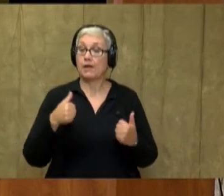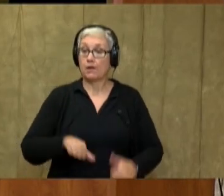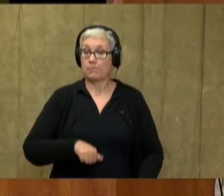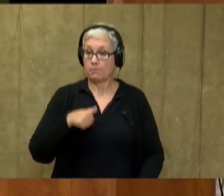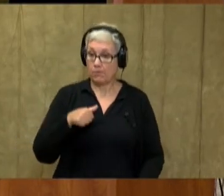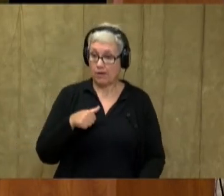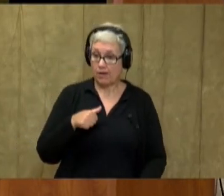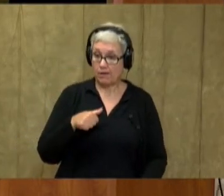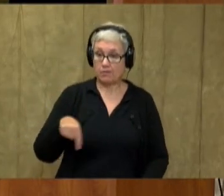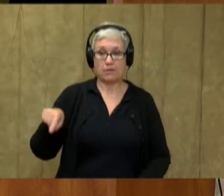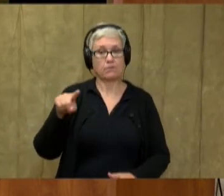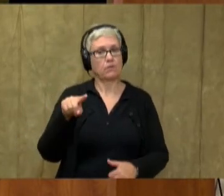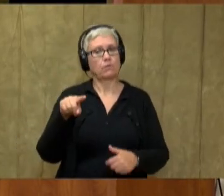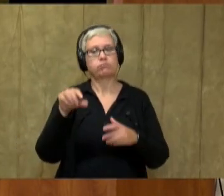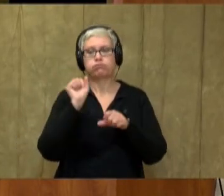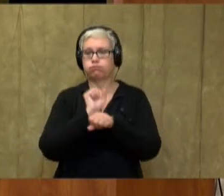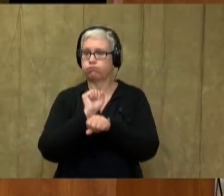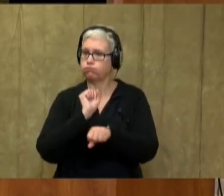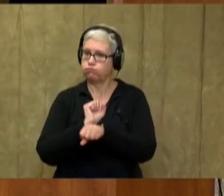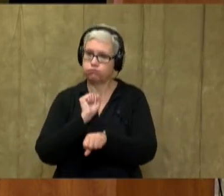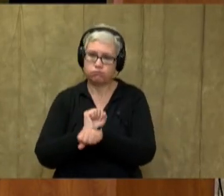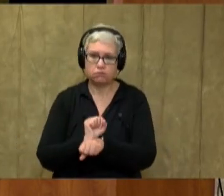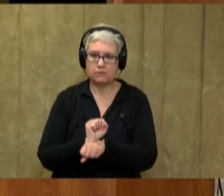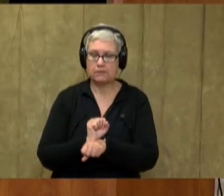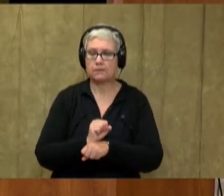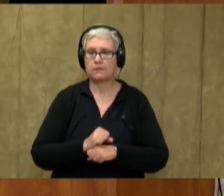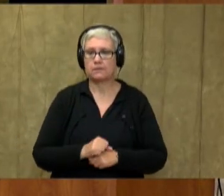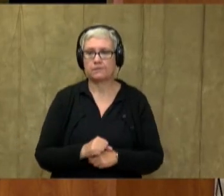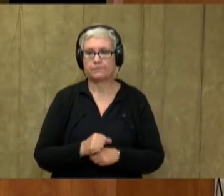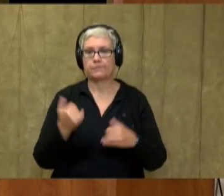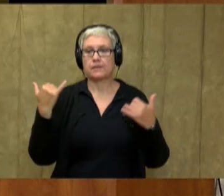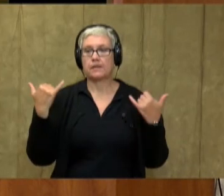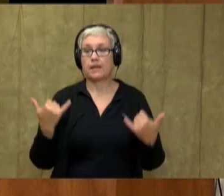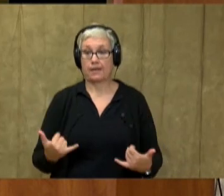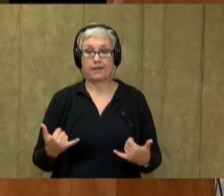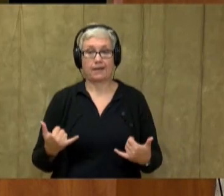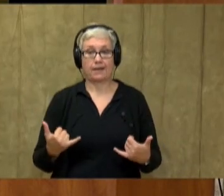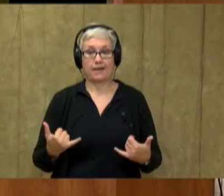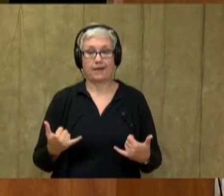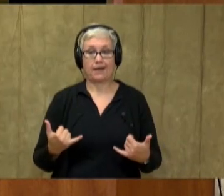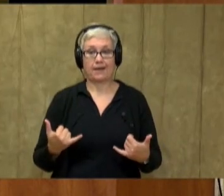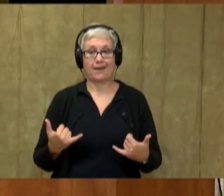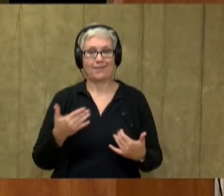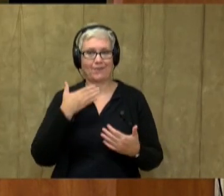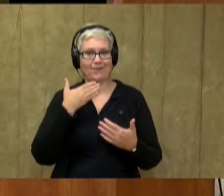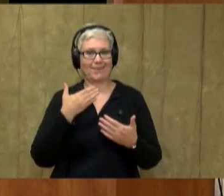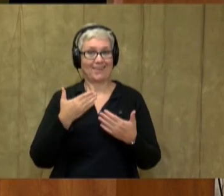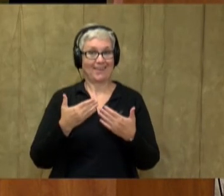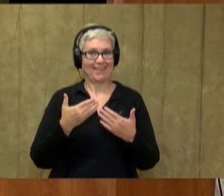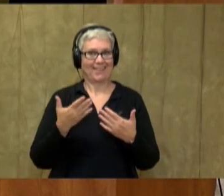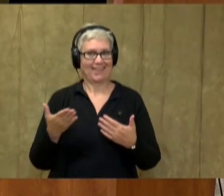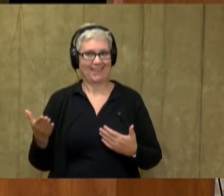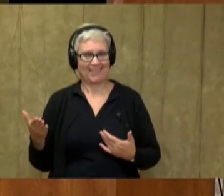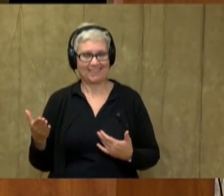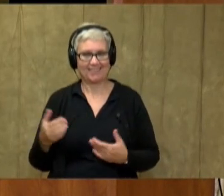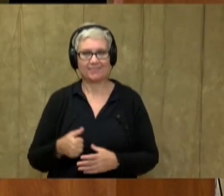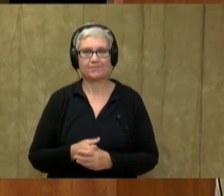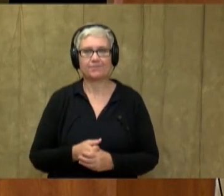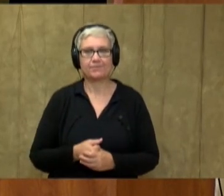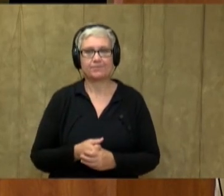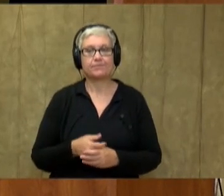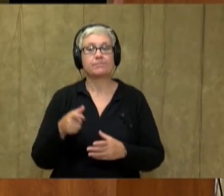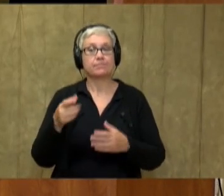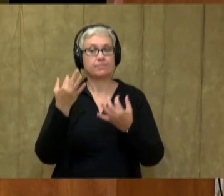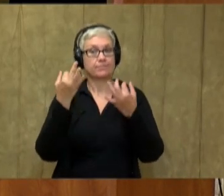You guys have been working exceptionally hard, all right? And now it's time for the goodies. Now, you want a